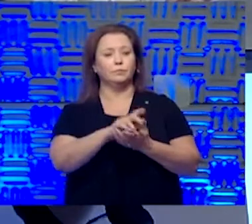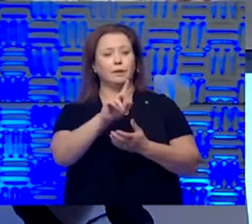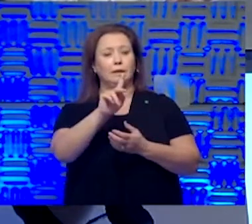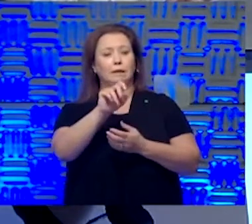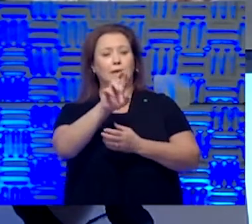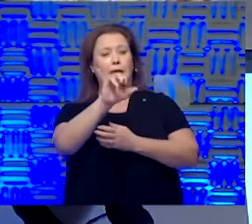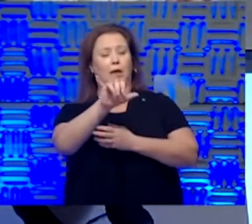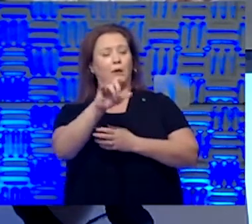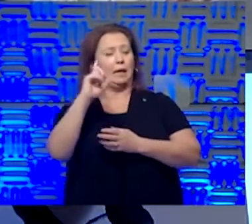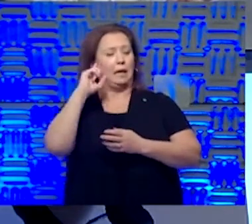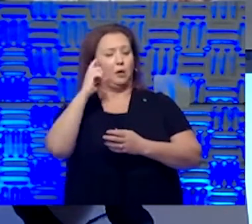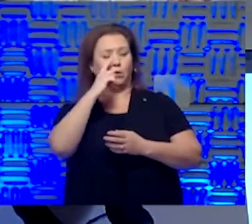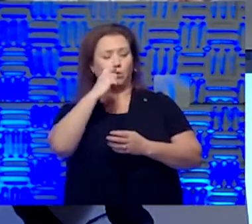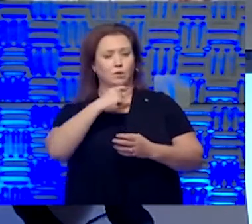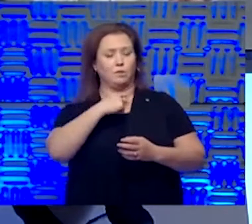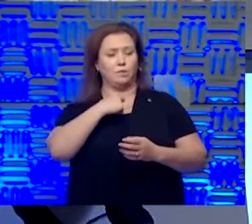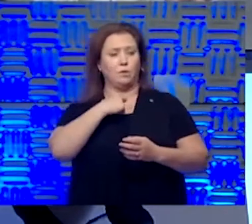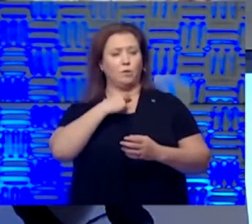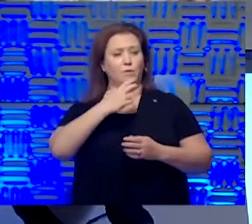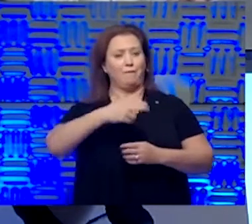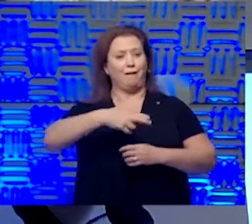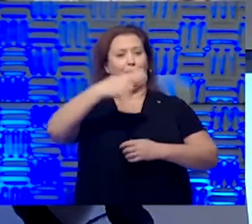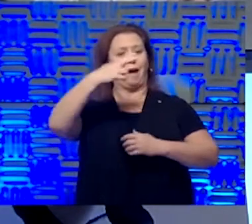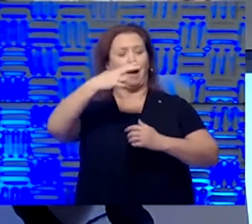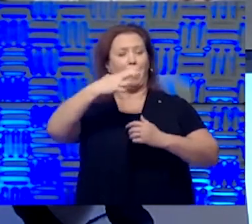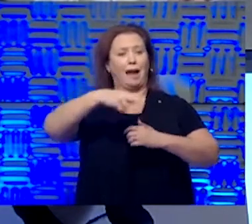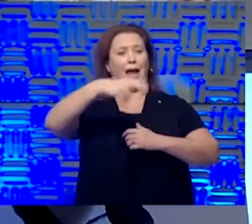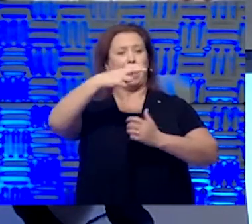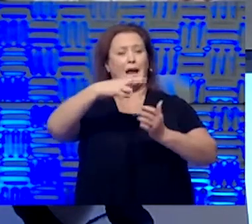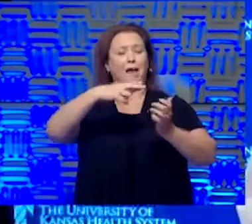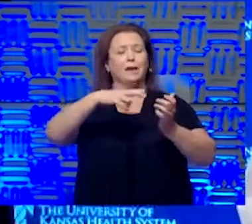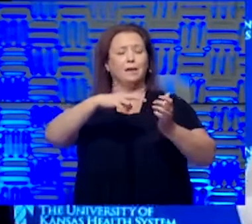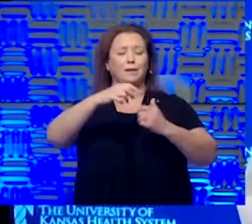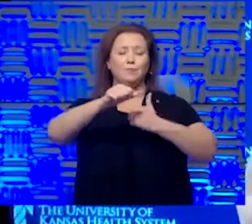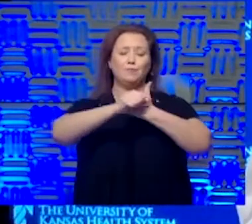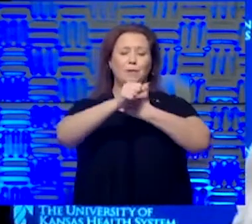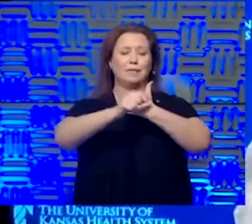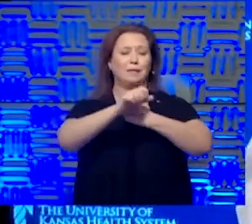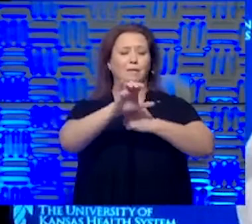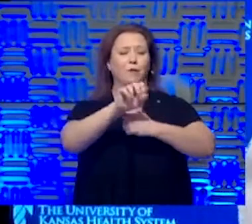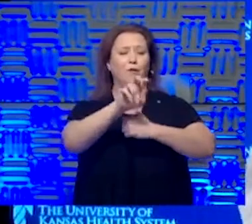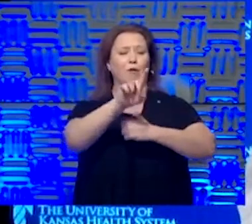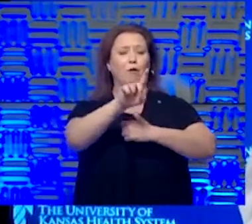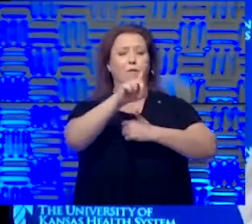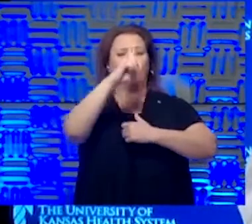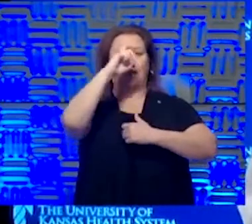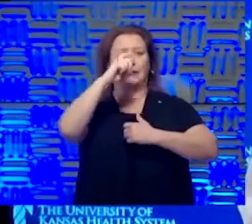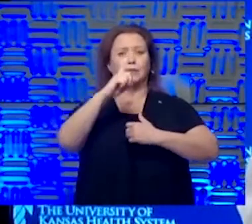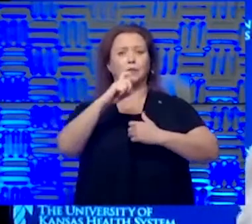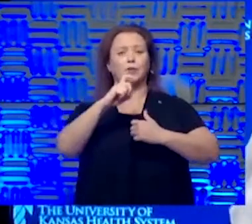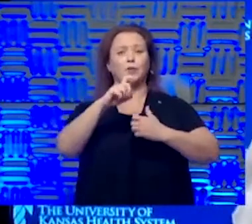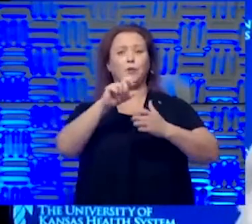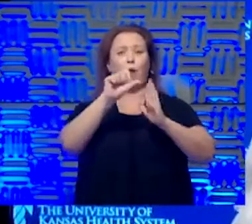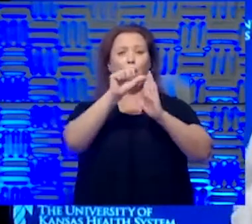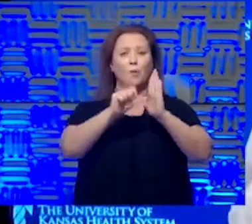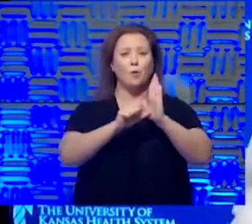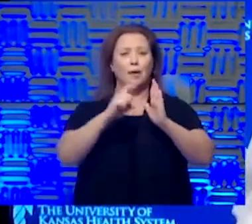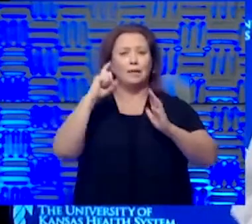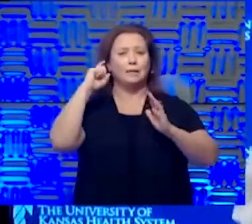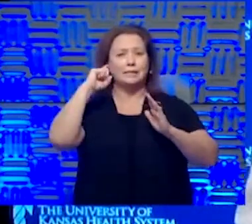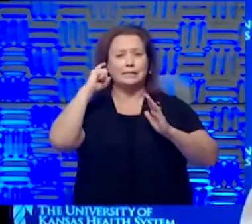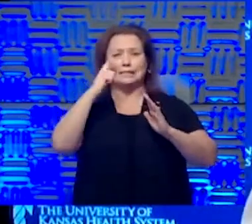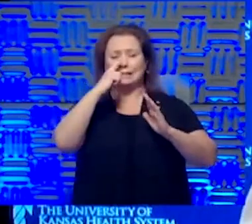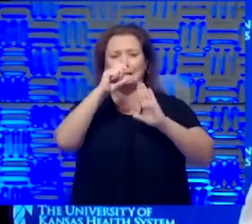been considered the highest risk medical specialty for transmission of COVID because you all operate on the sinuses and the mouth, the